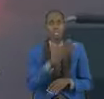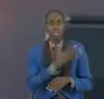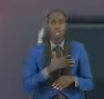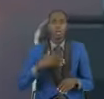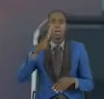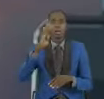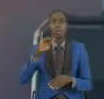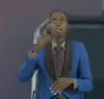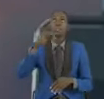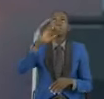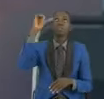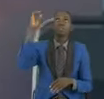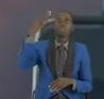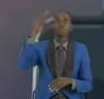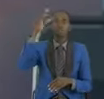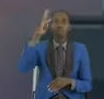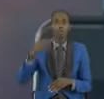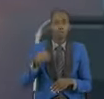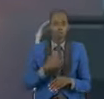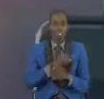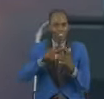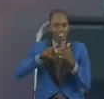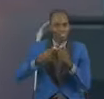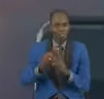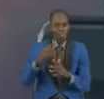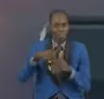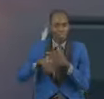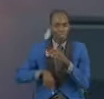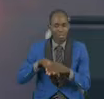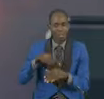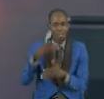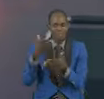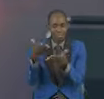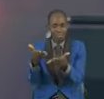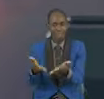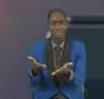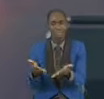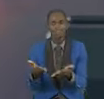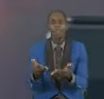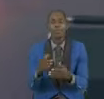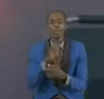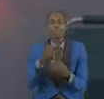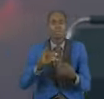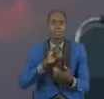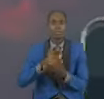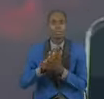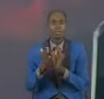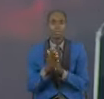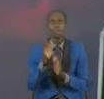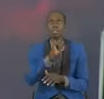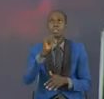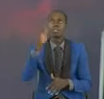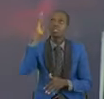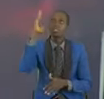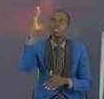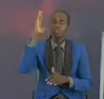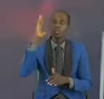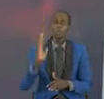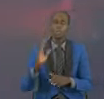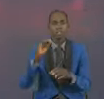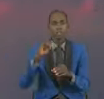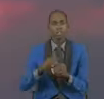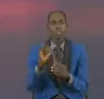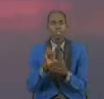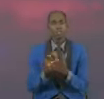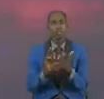started deeper life there when I became a lecturer there, University of Lagos. And we had about 15 people. And